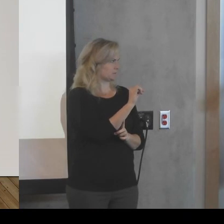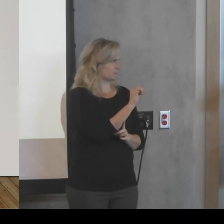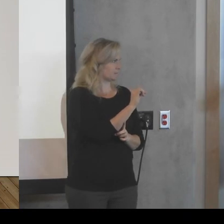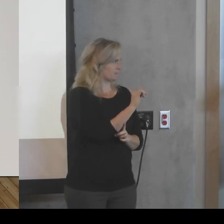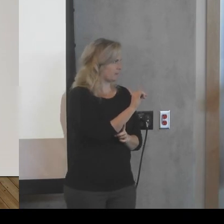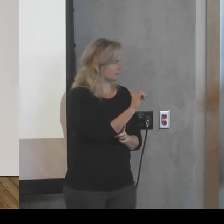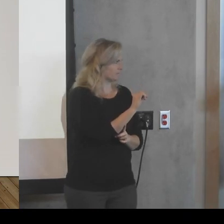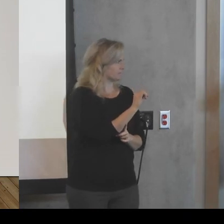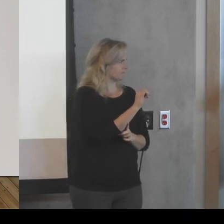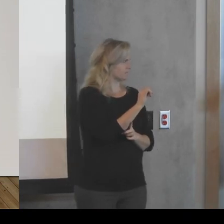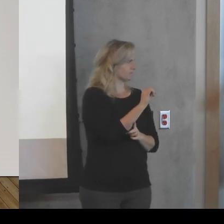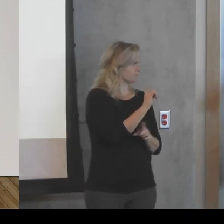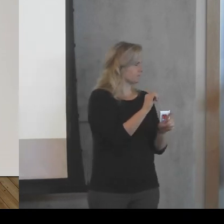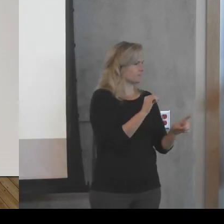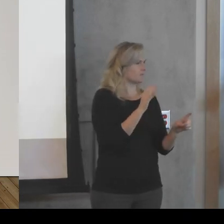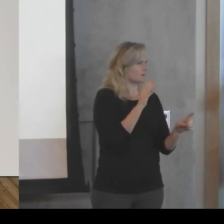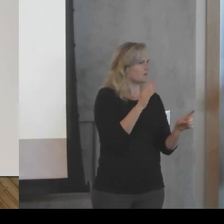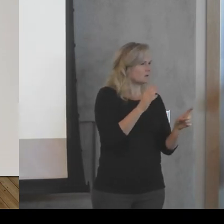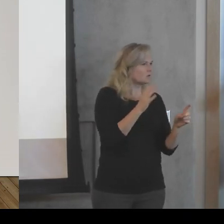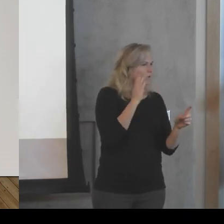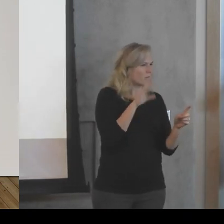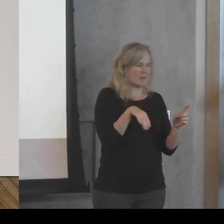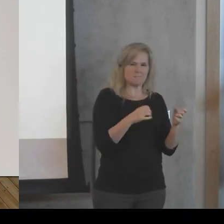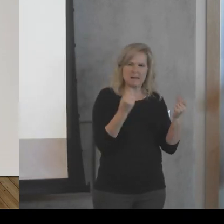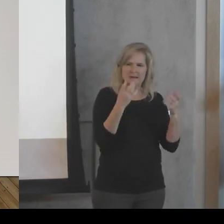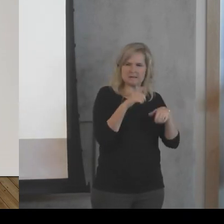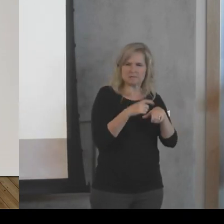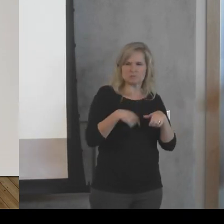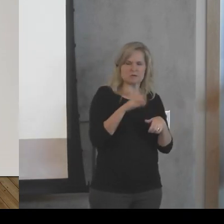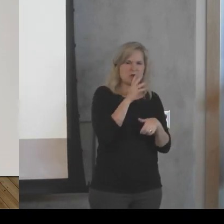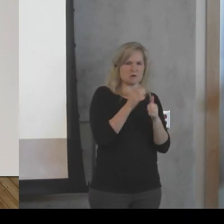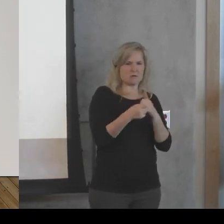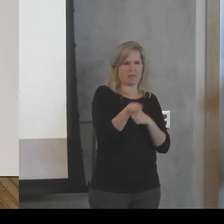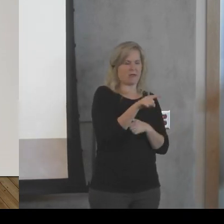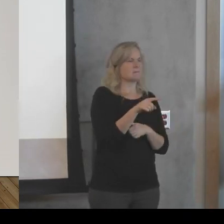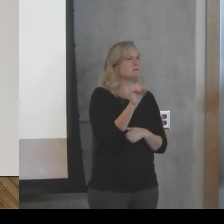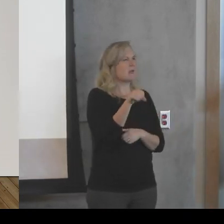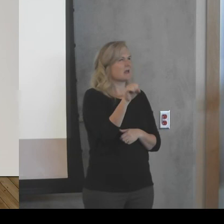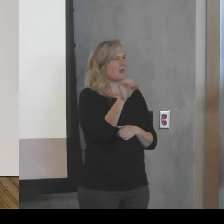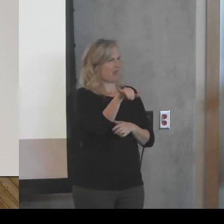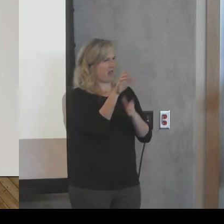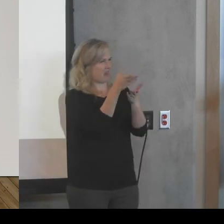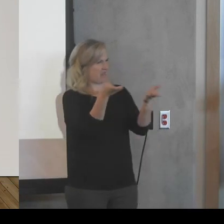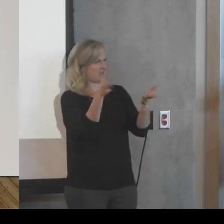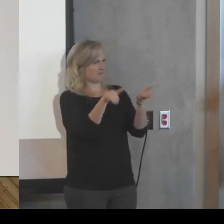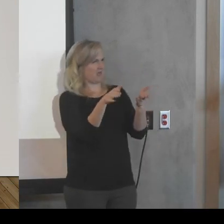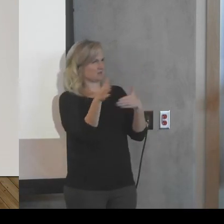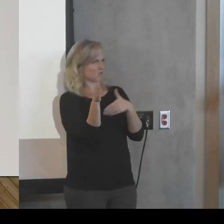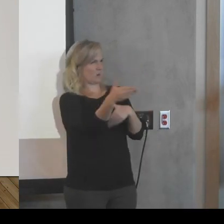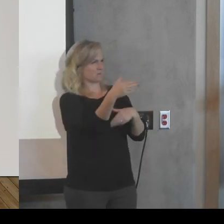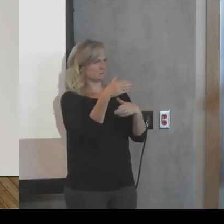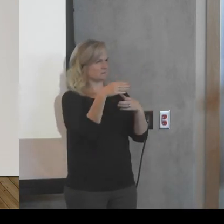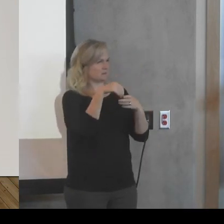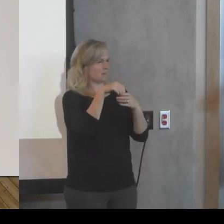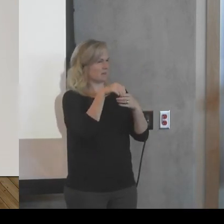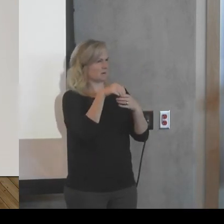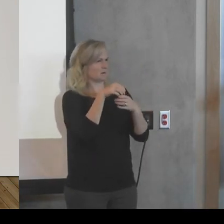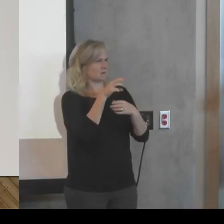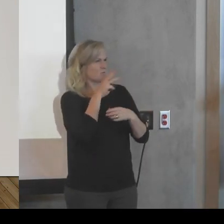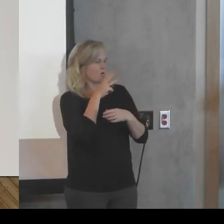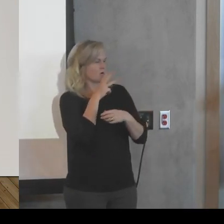where, yeah, you know that thing, and it swims in the water, and we get those